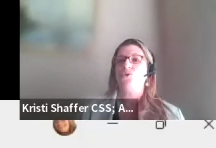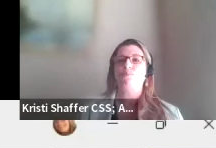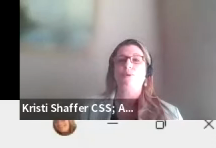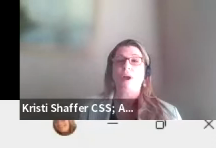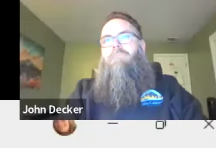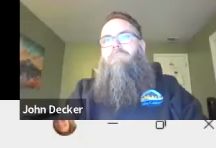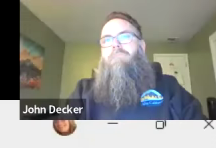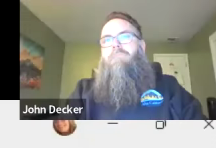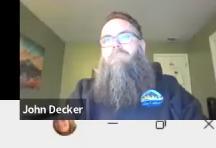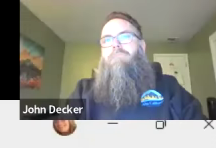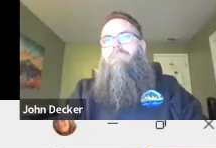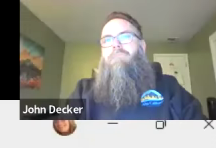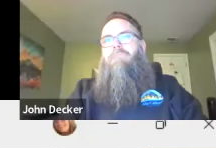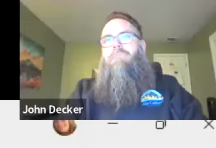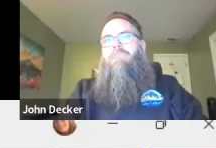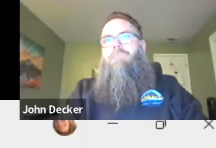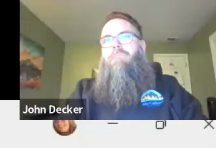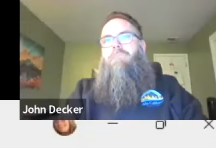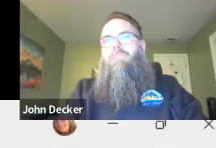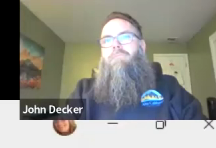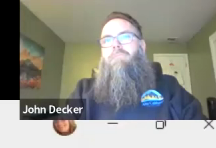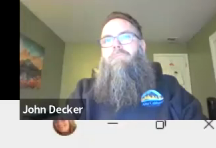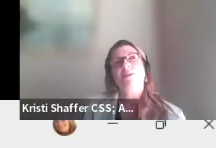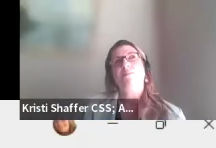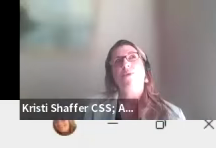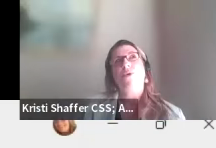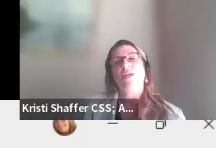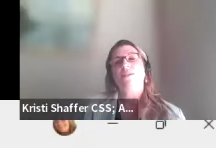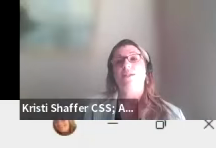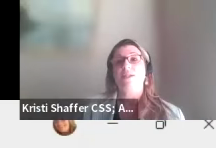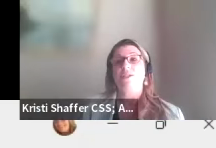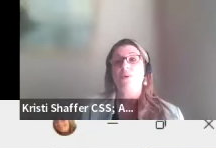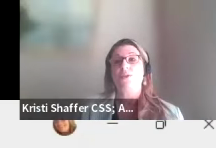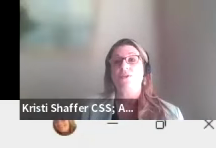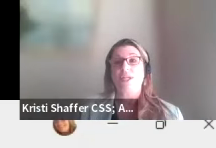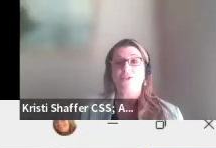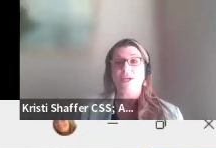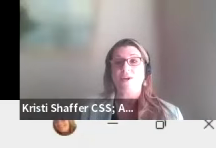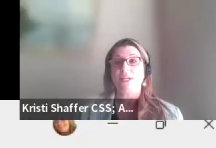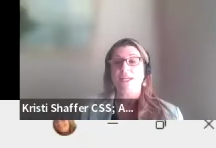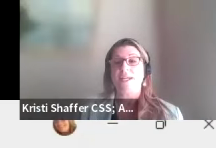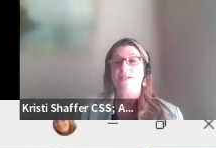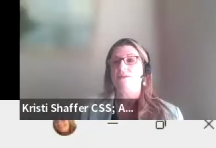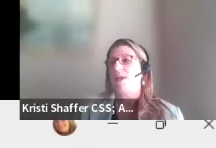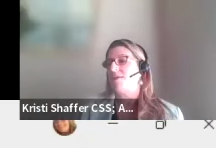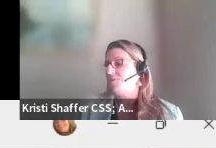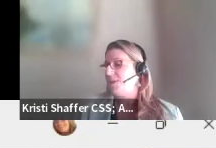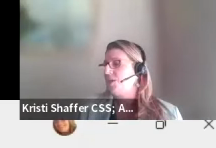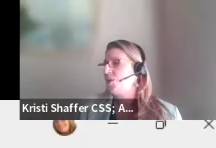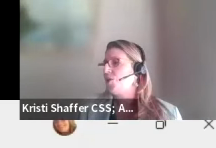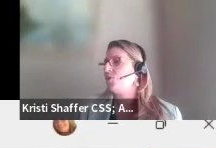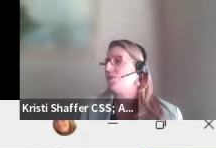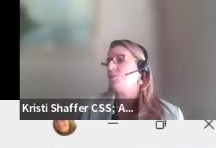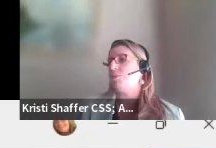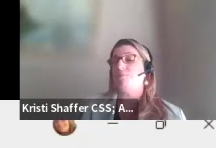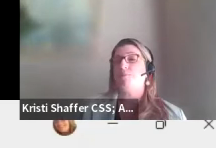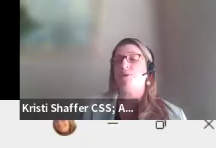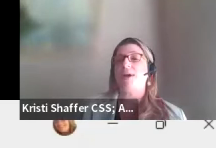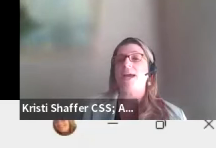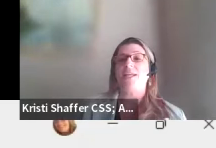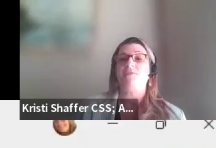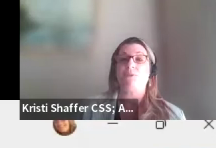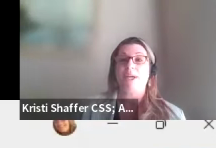provide prompts for individuals that need more assistance with their dental care needs. It'll have videos,